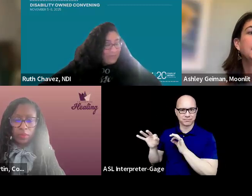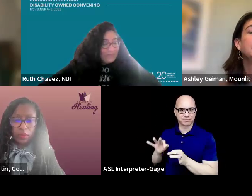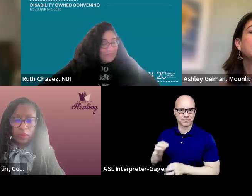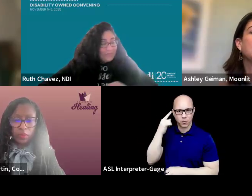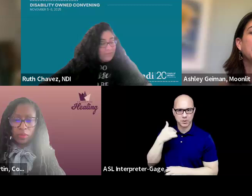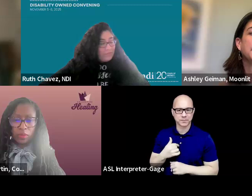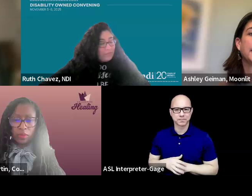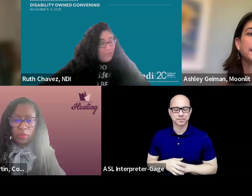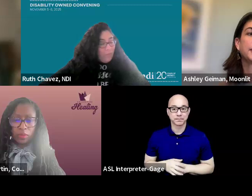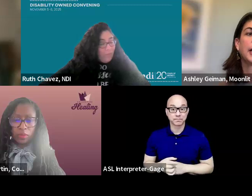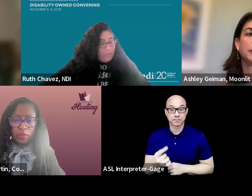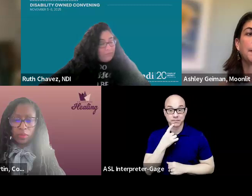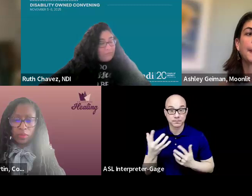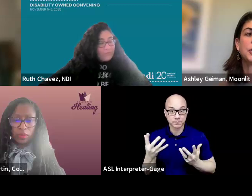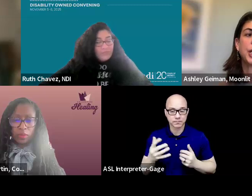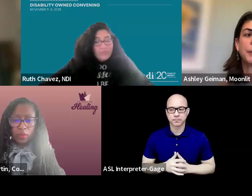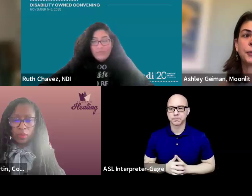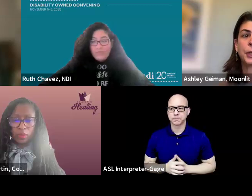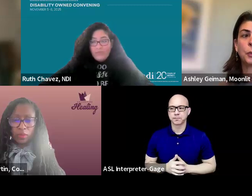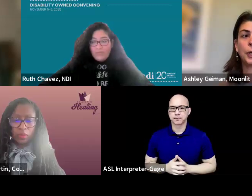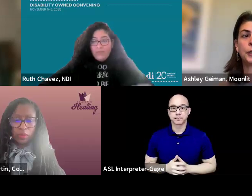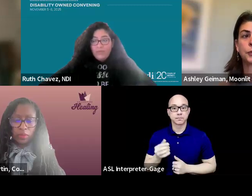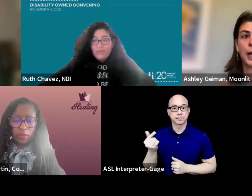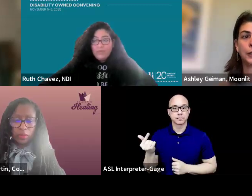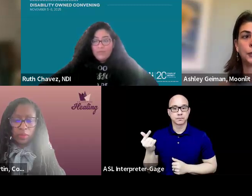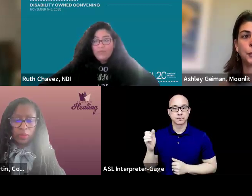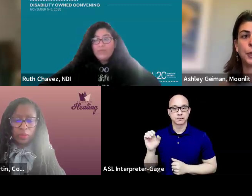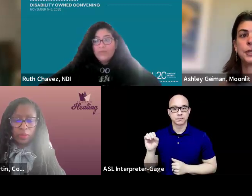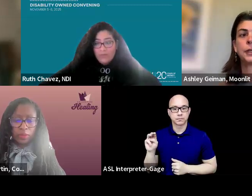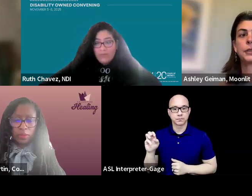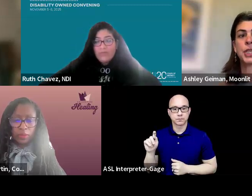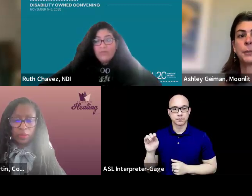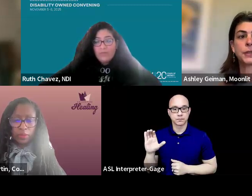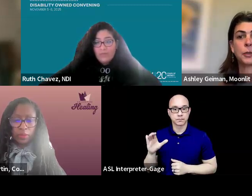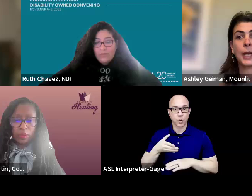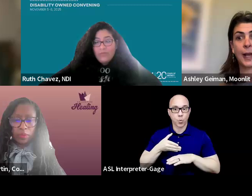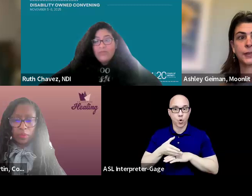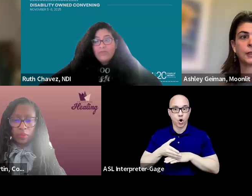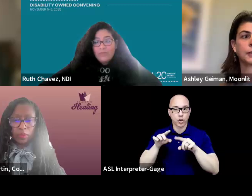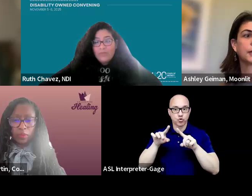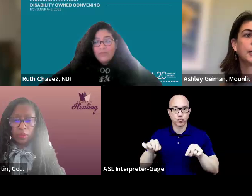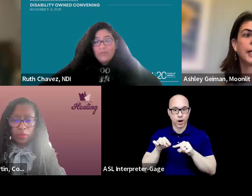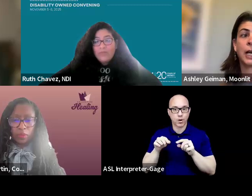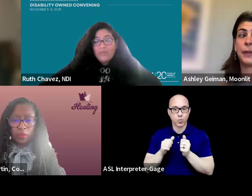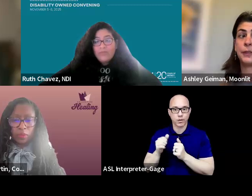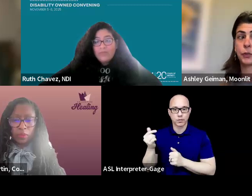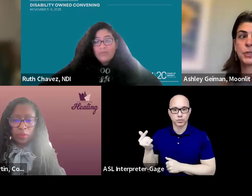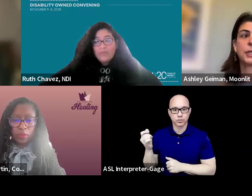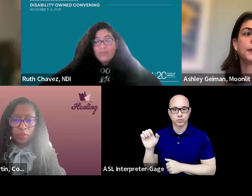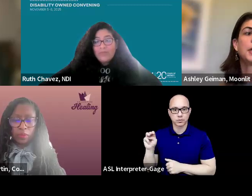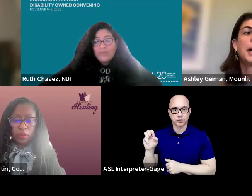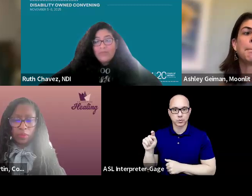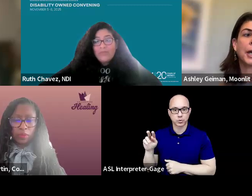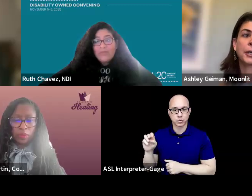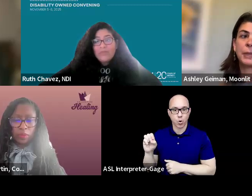describe. So it says geometric wood triangles with gemstone accents. And